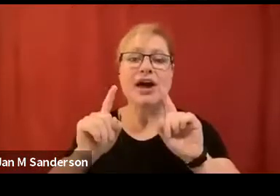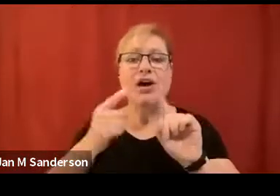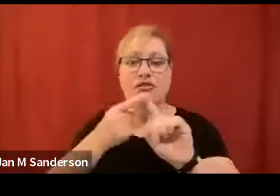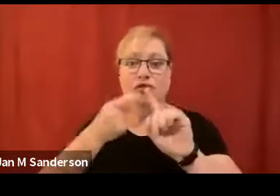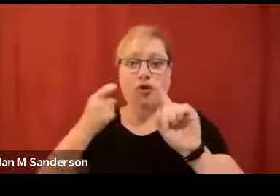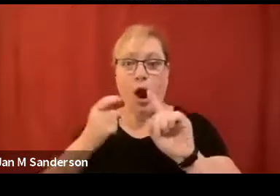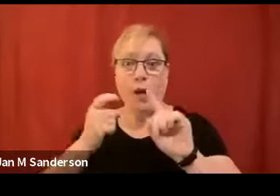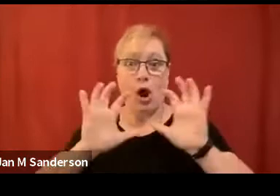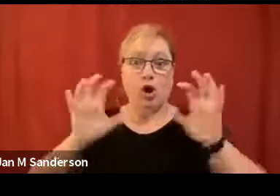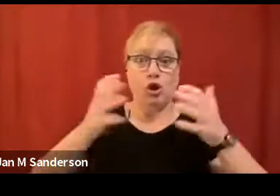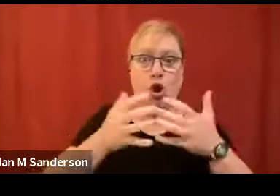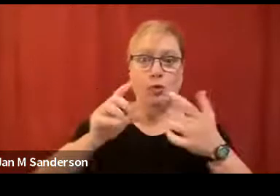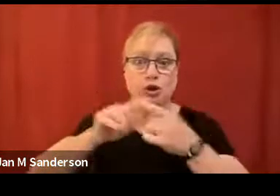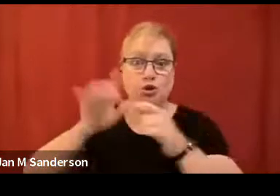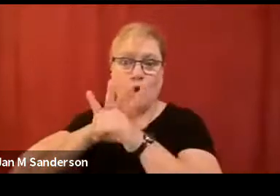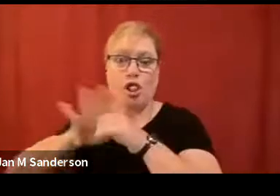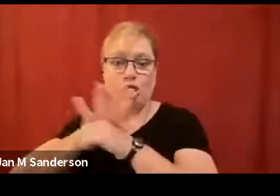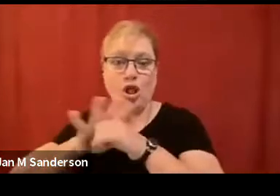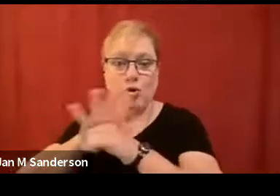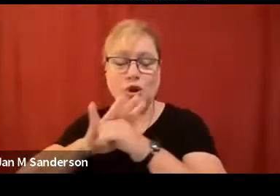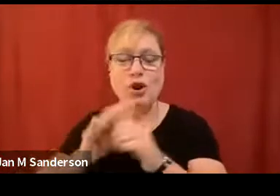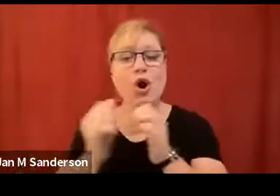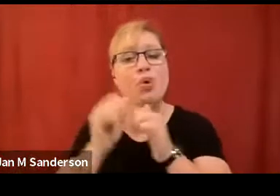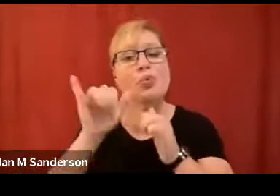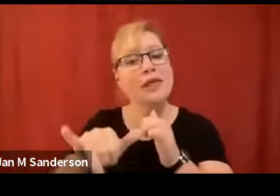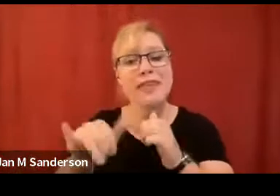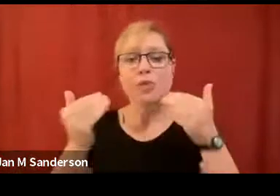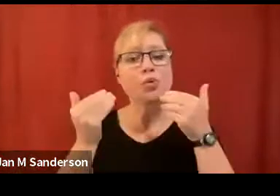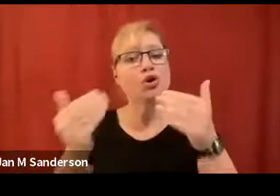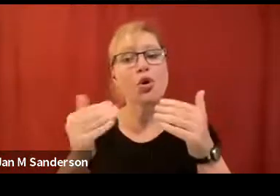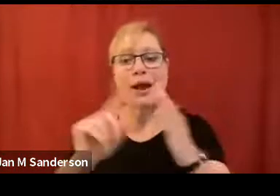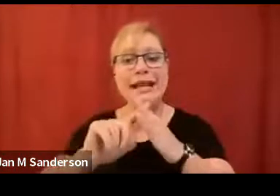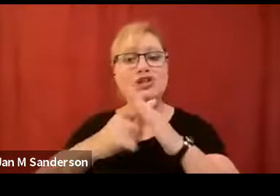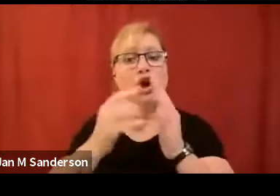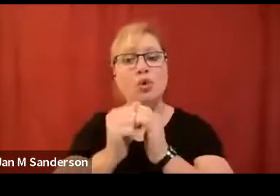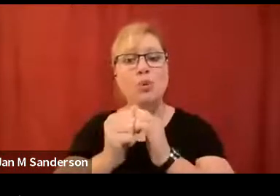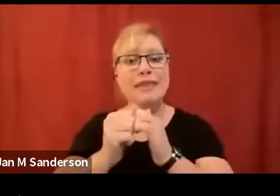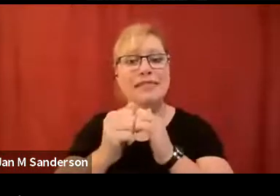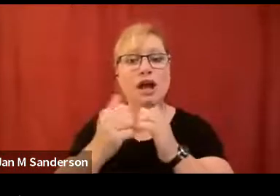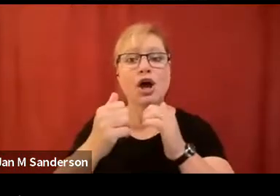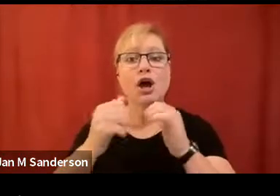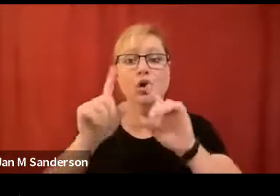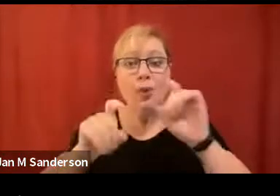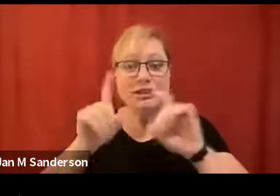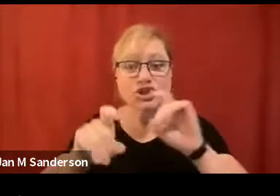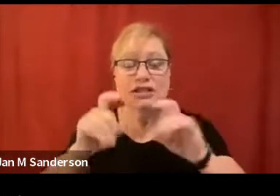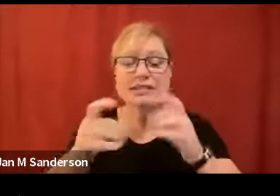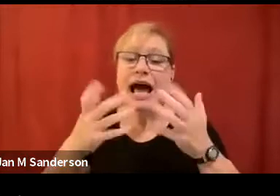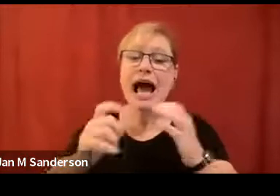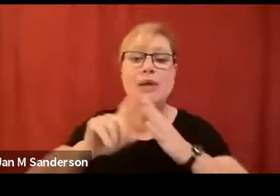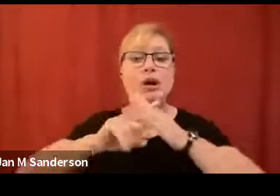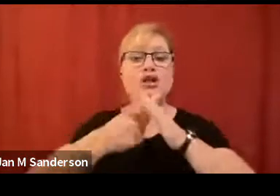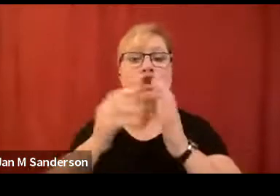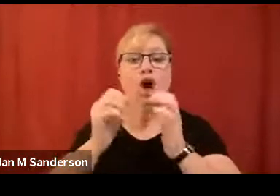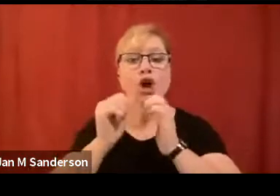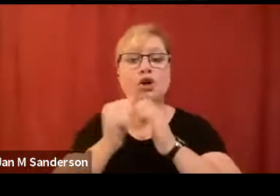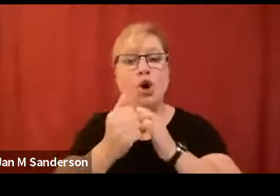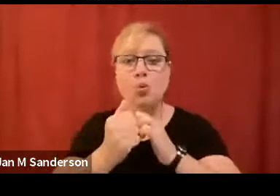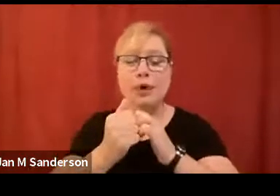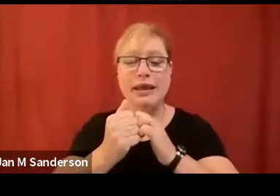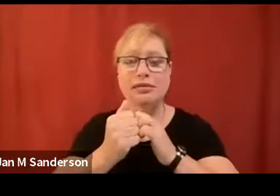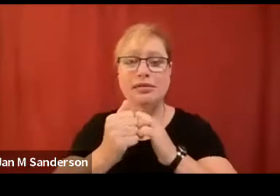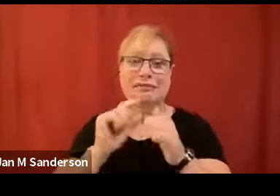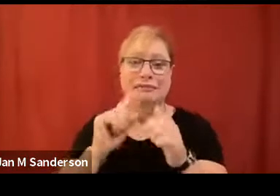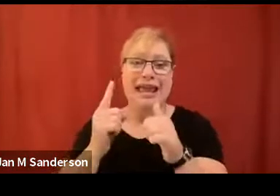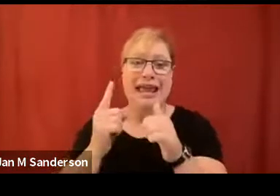local. So with that, we'll go ahead and start with our questions. So I'd like to start with a grounding question for